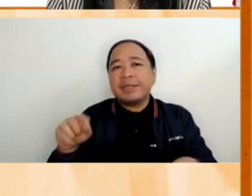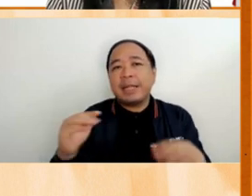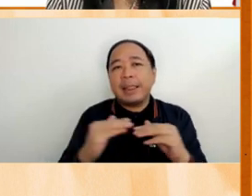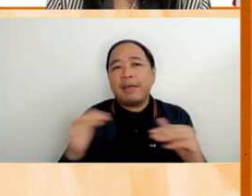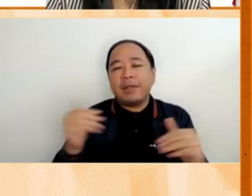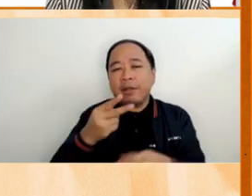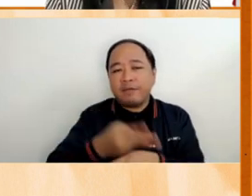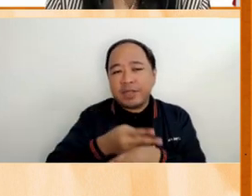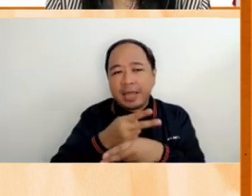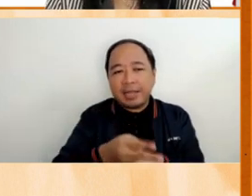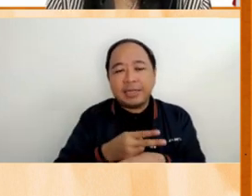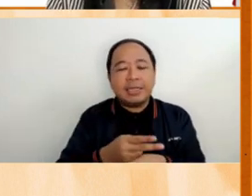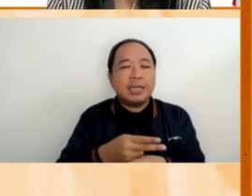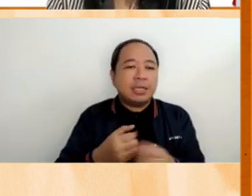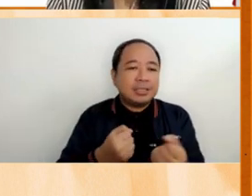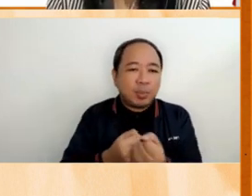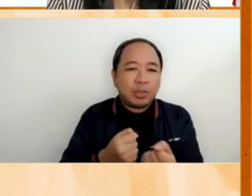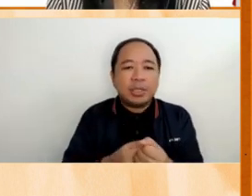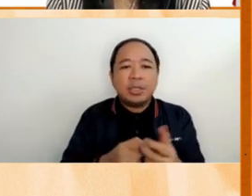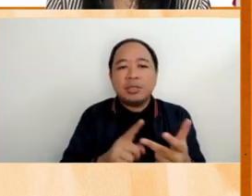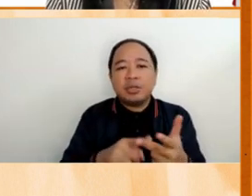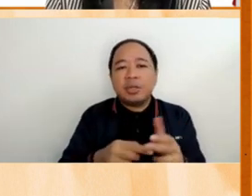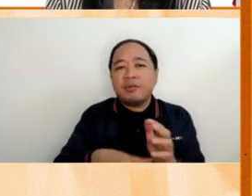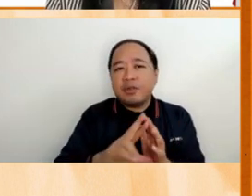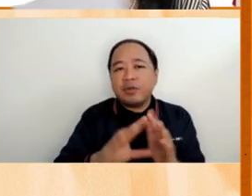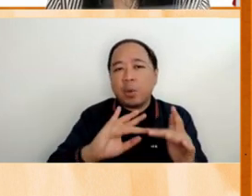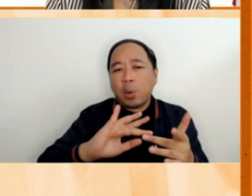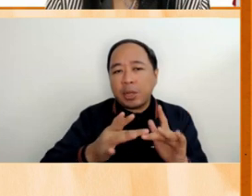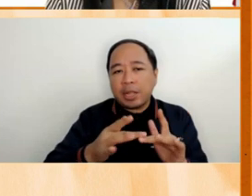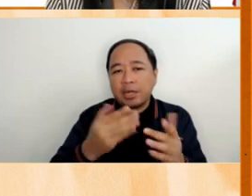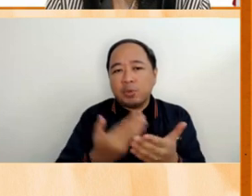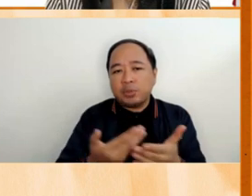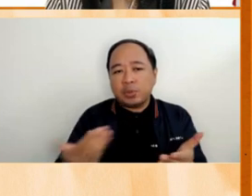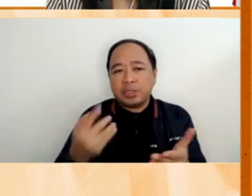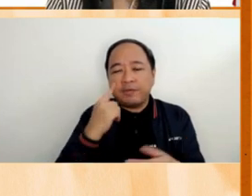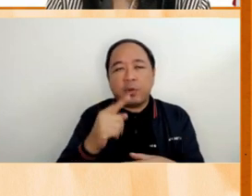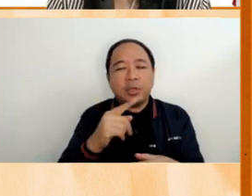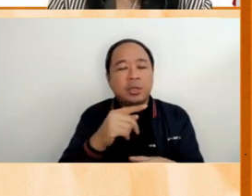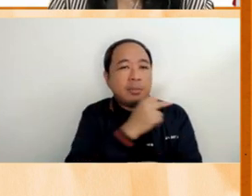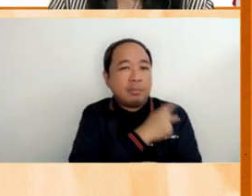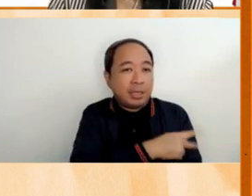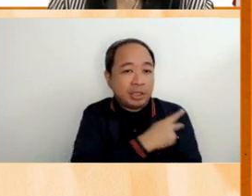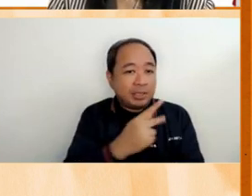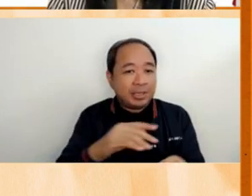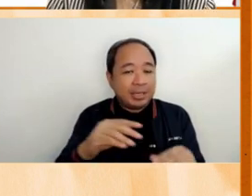review online resources for patient education, self-care, and referrals.